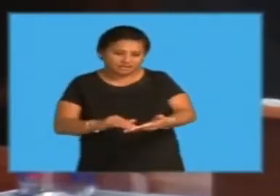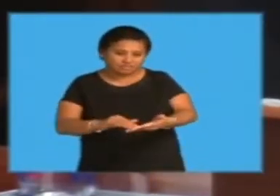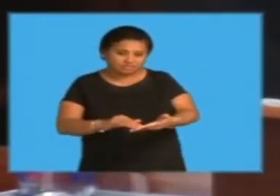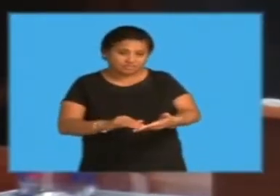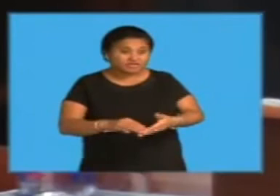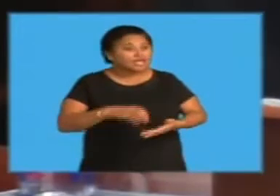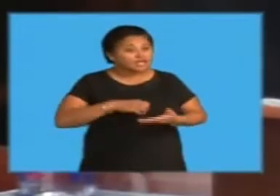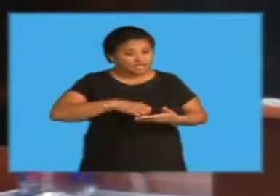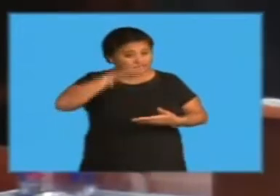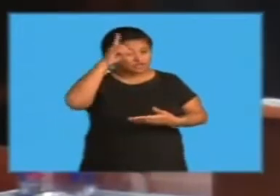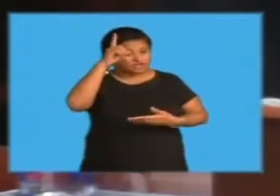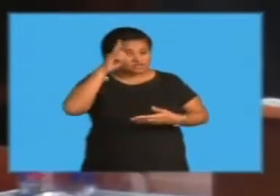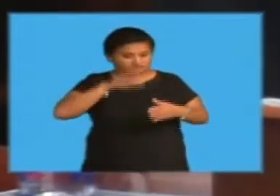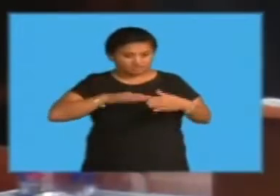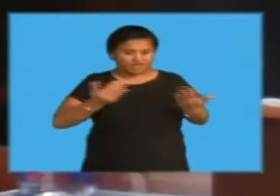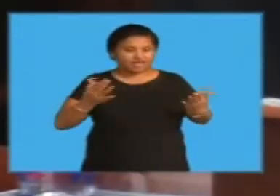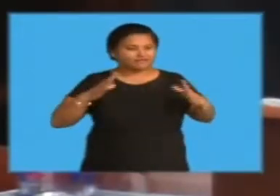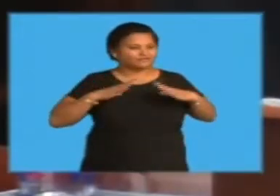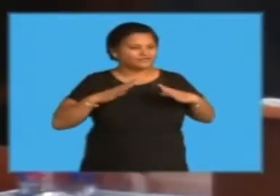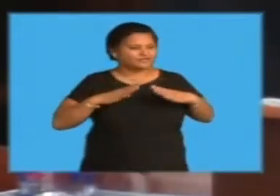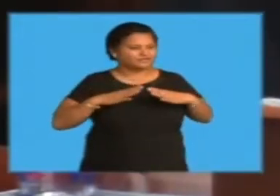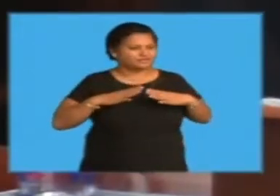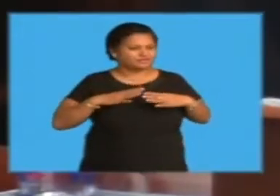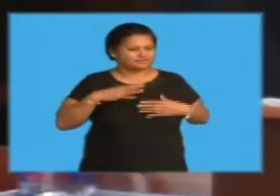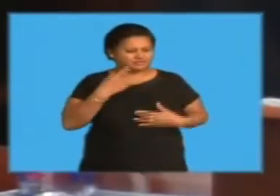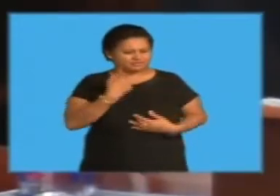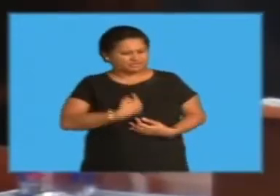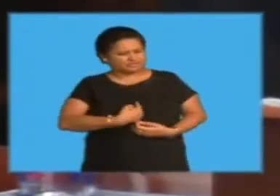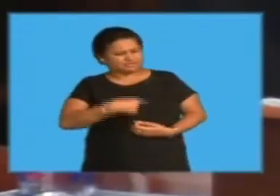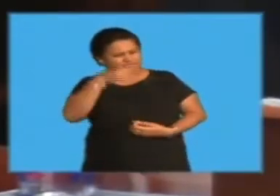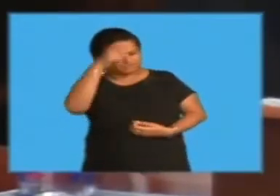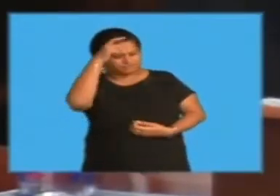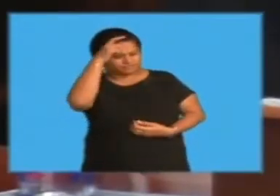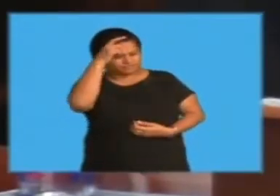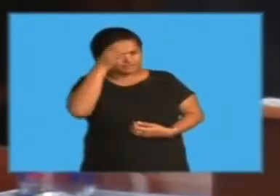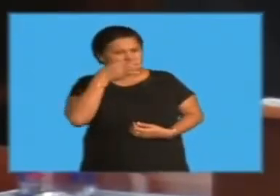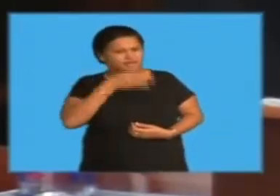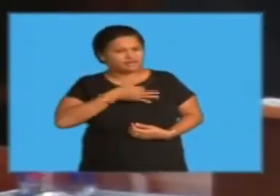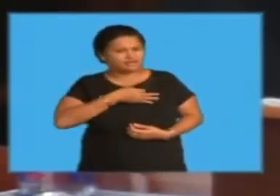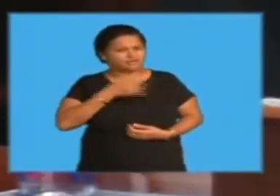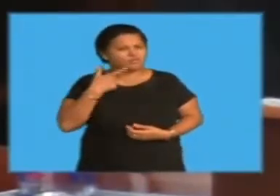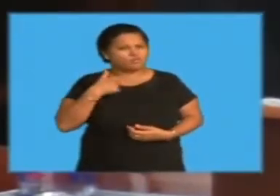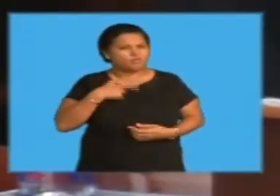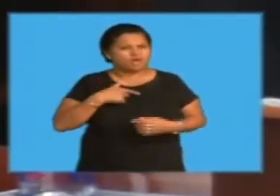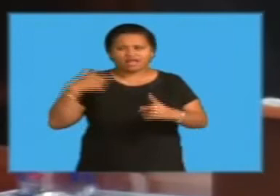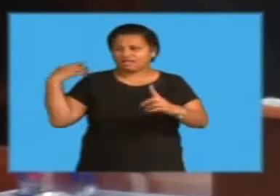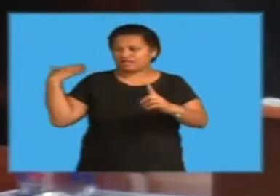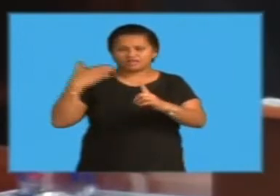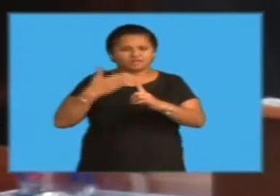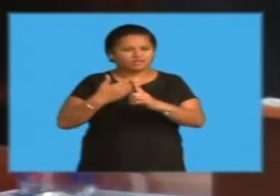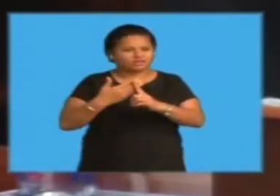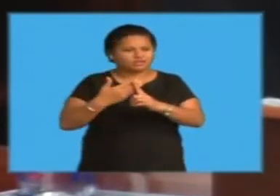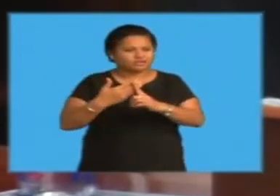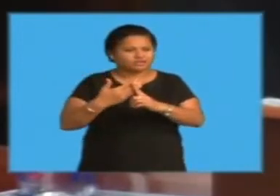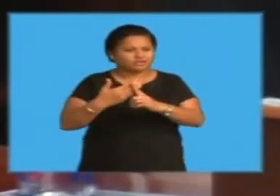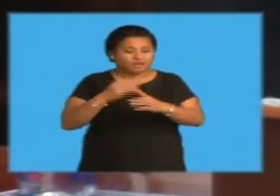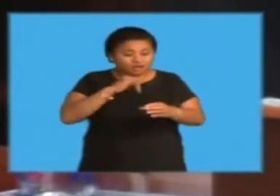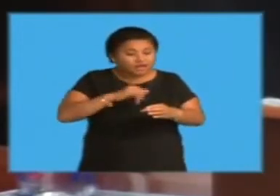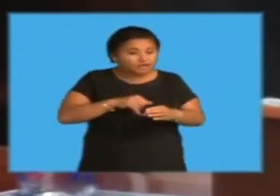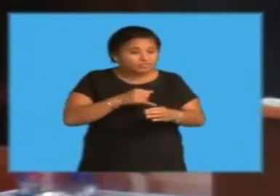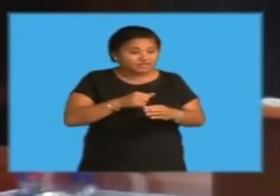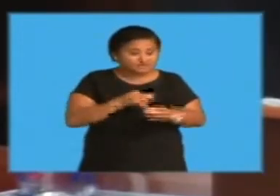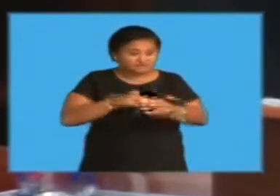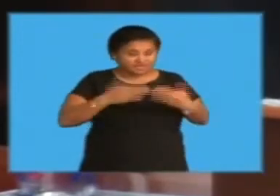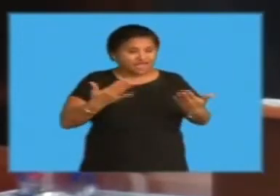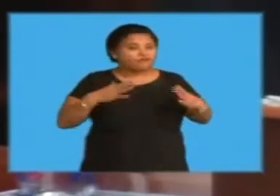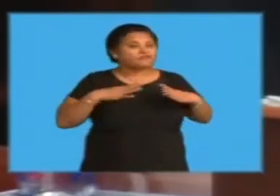free. And I ask myself, why did it take so long? Medicines under the free medicine program are free to